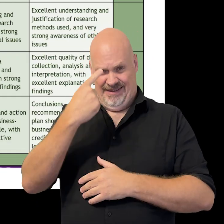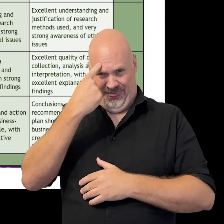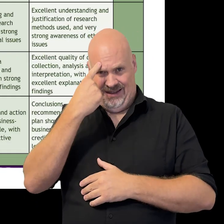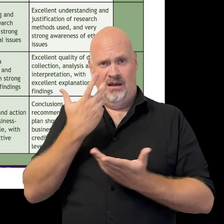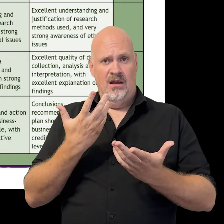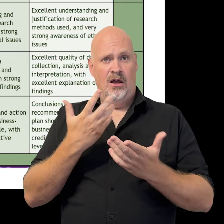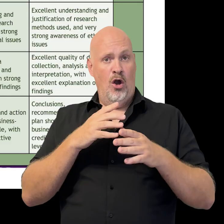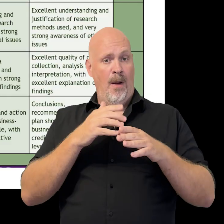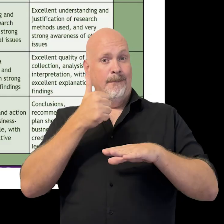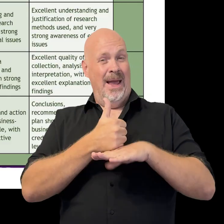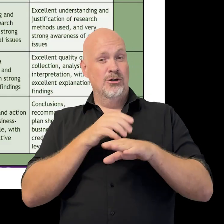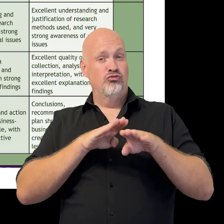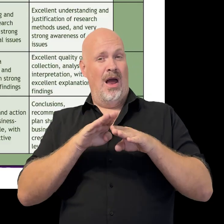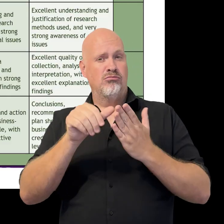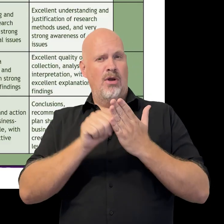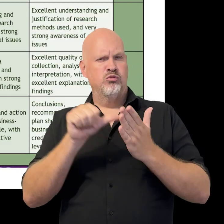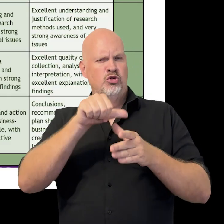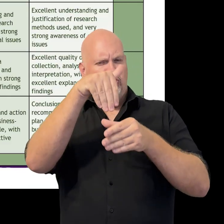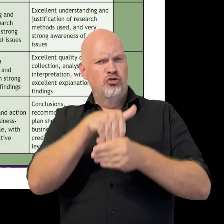assessed.